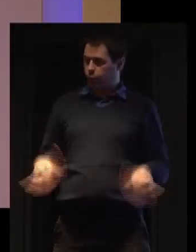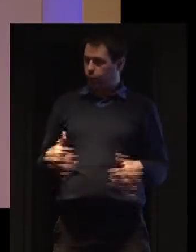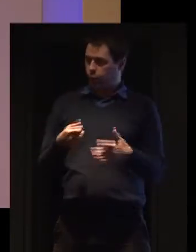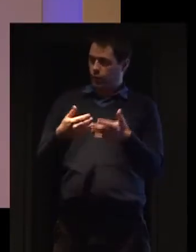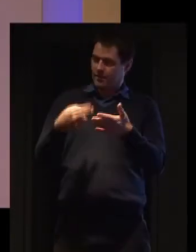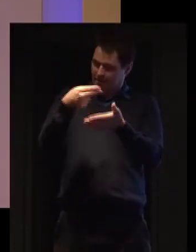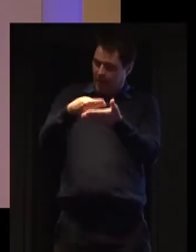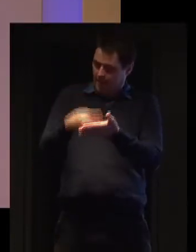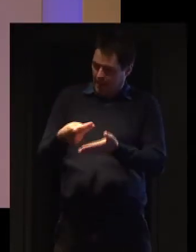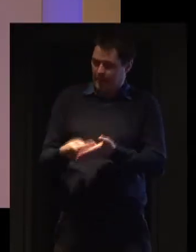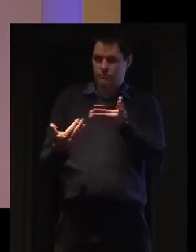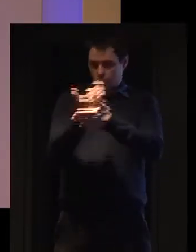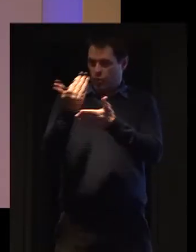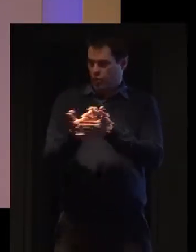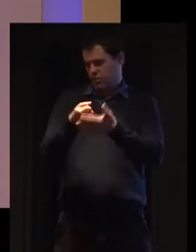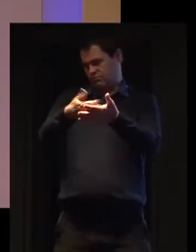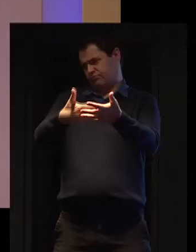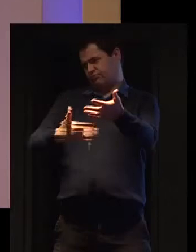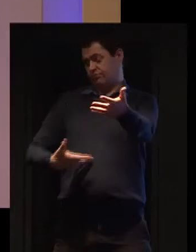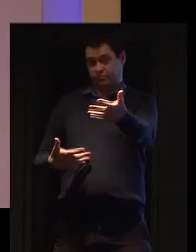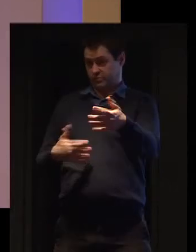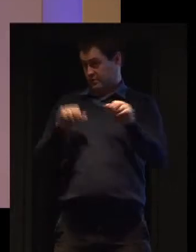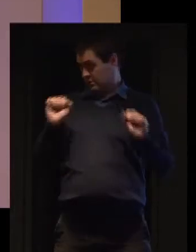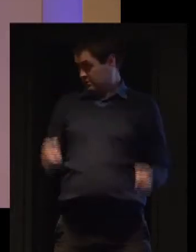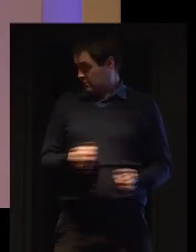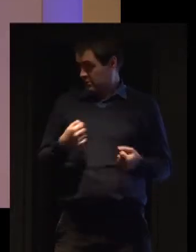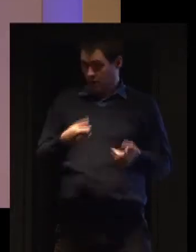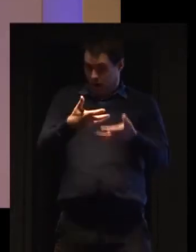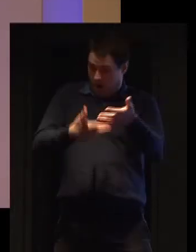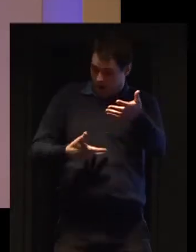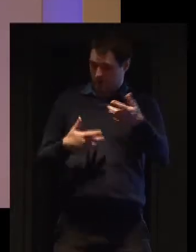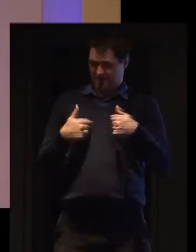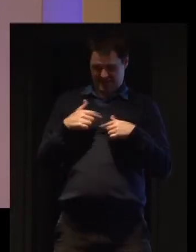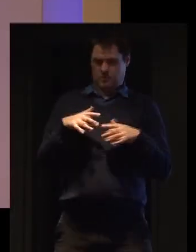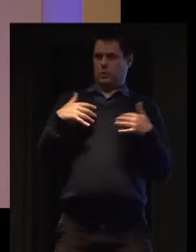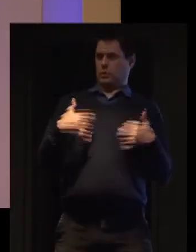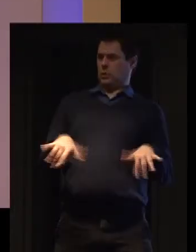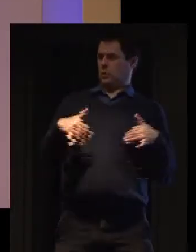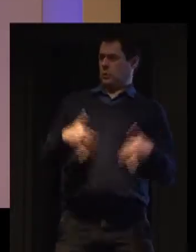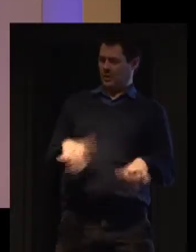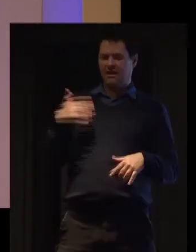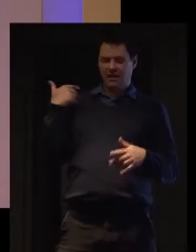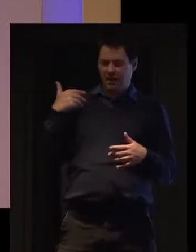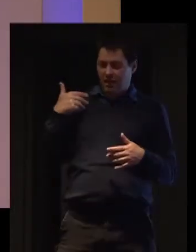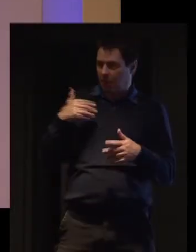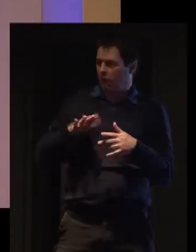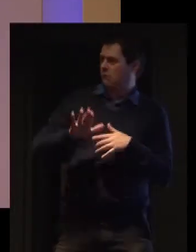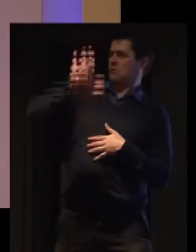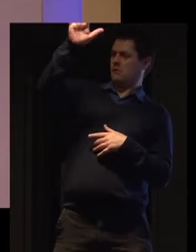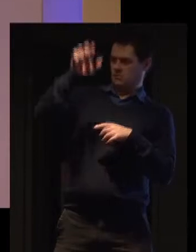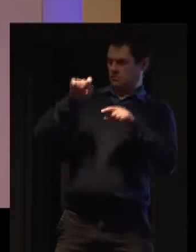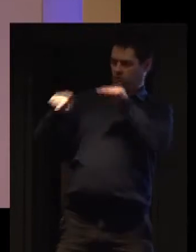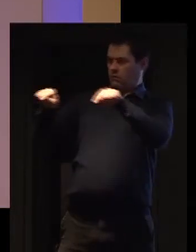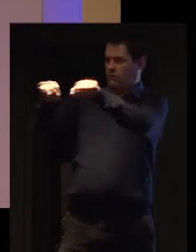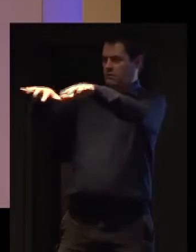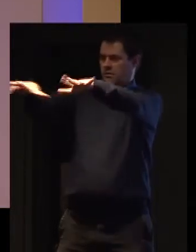them all, so that's great news. And I've been really impressed by the work that's been carried out with DSAs and new